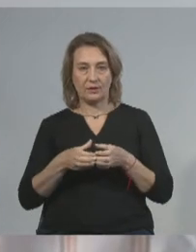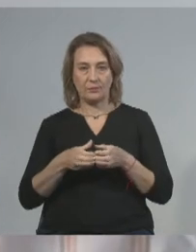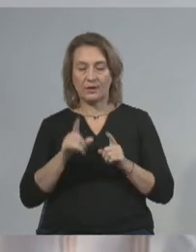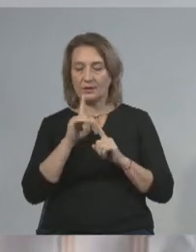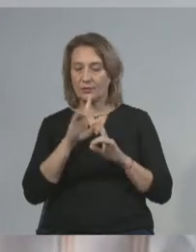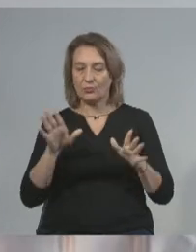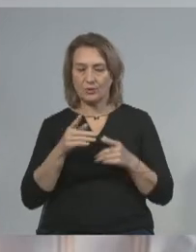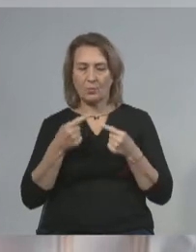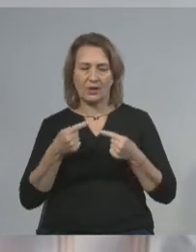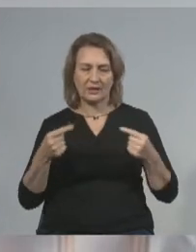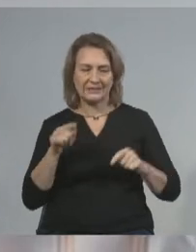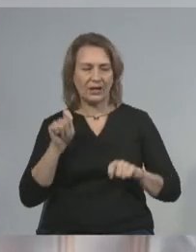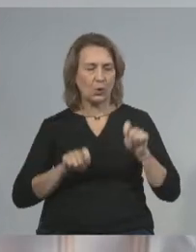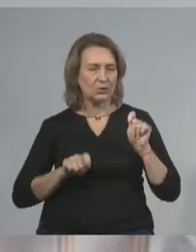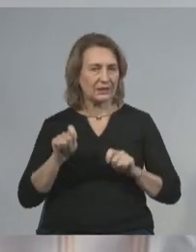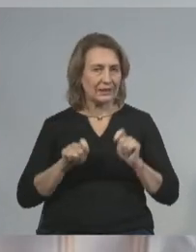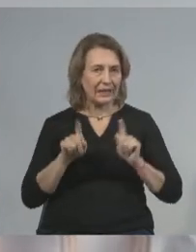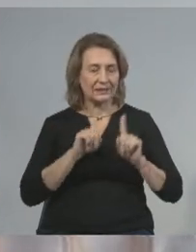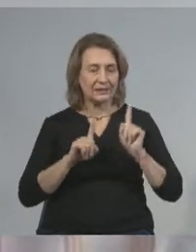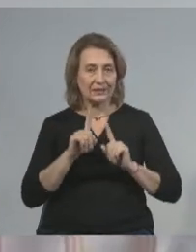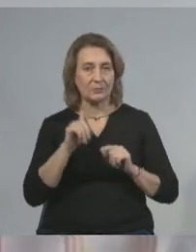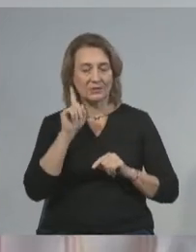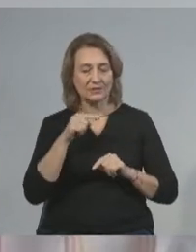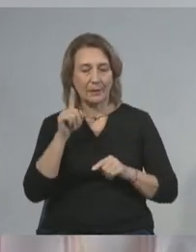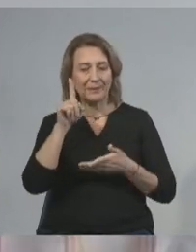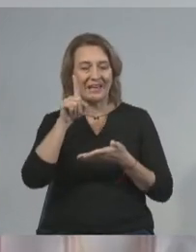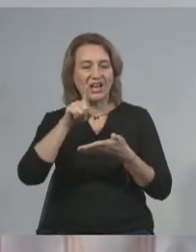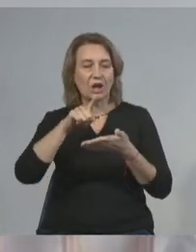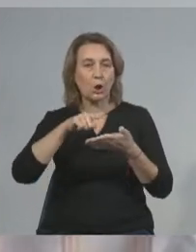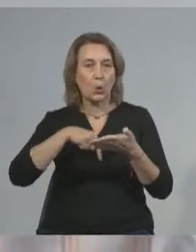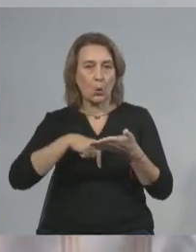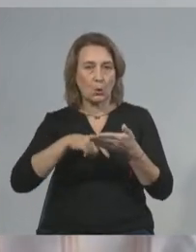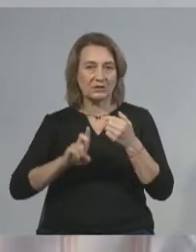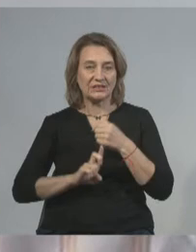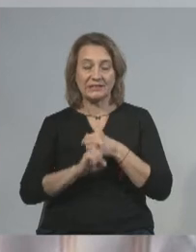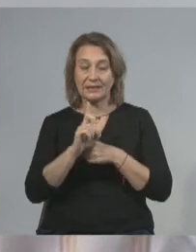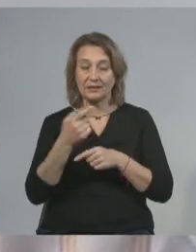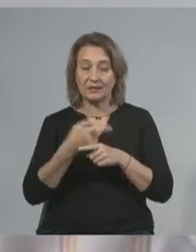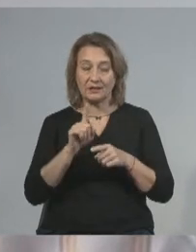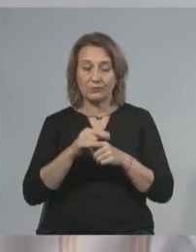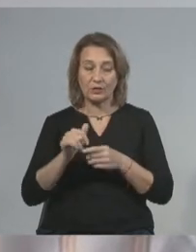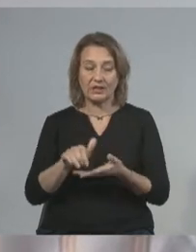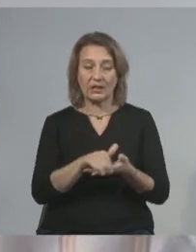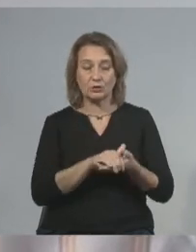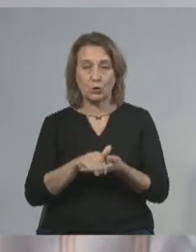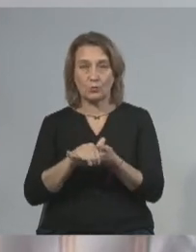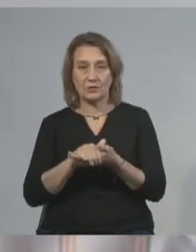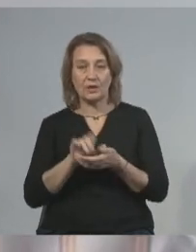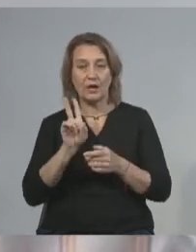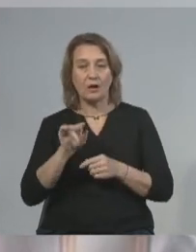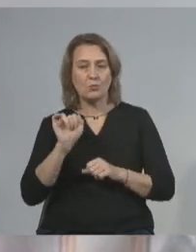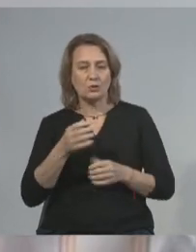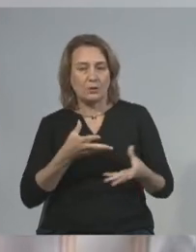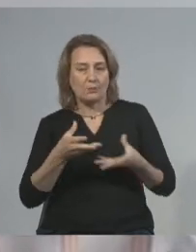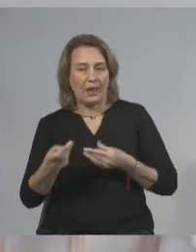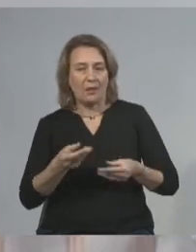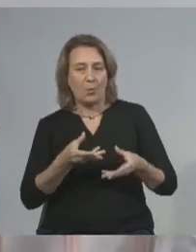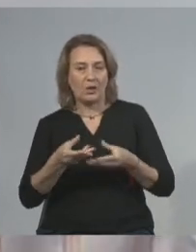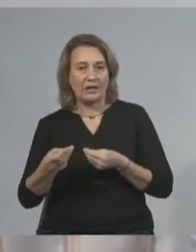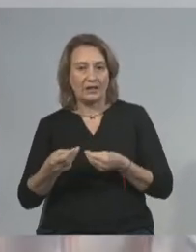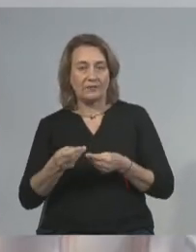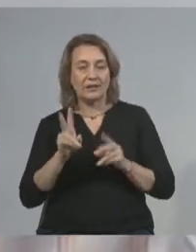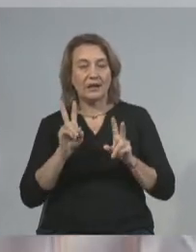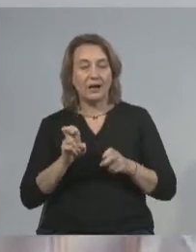i'm not going to mention different confessions but religious communities and